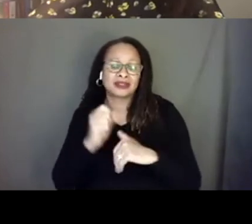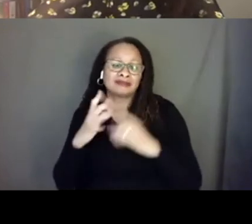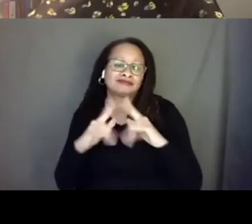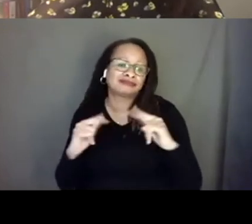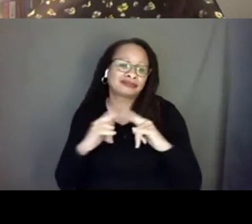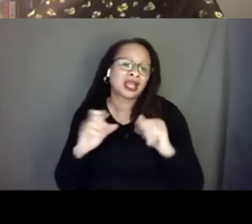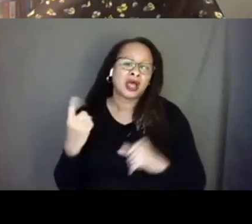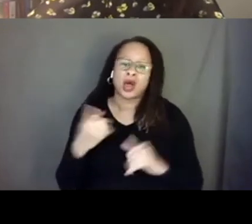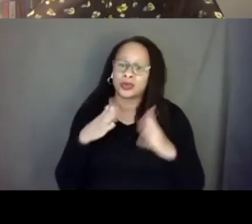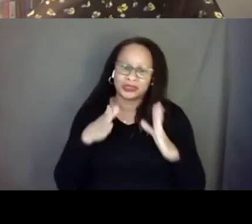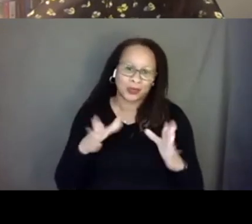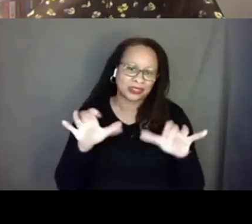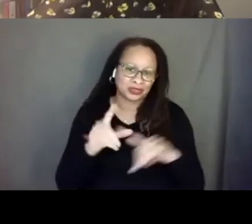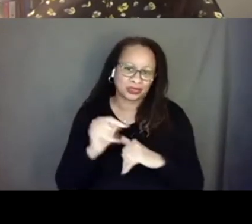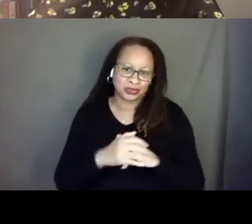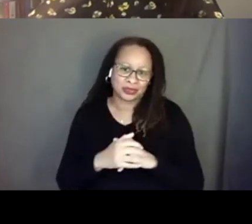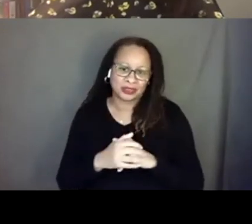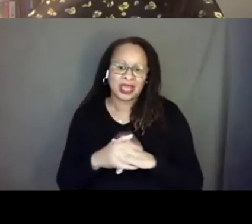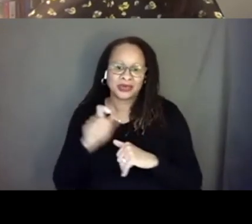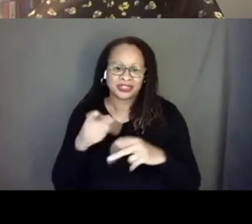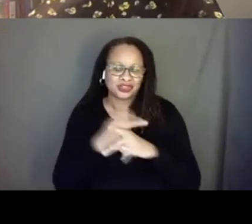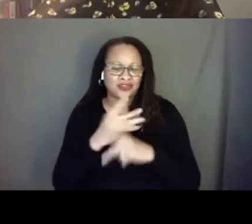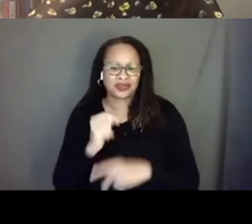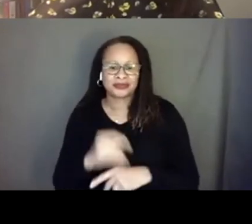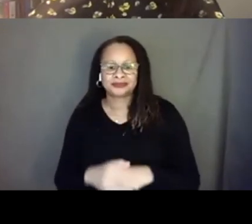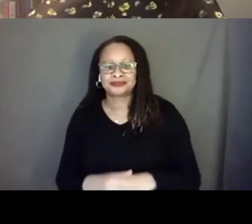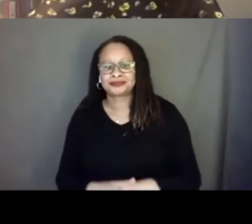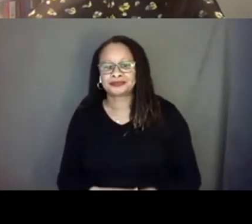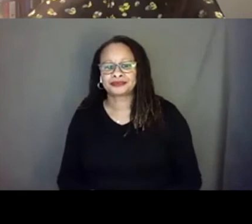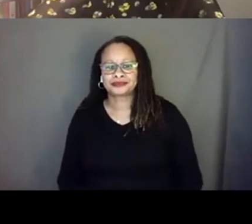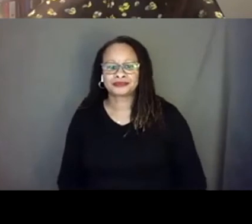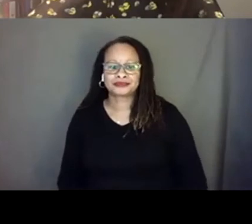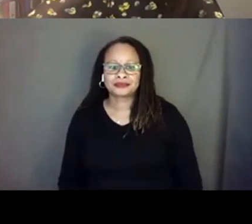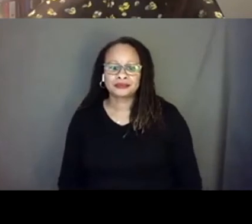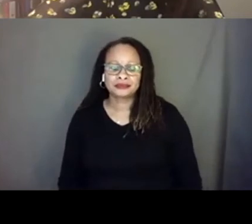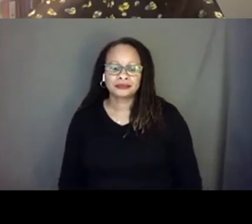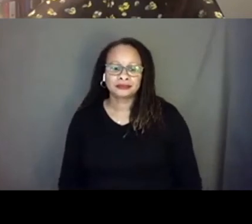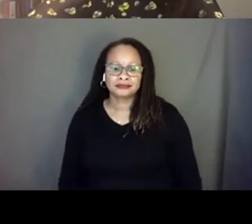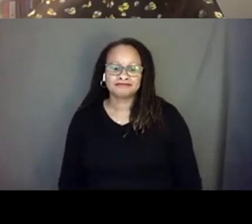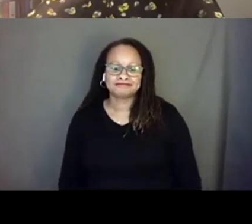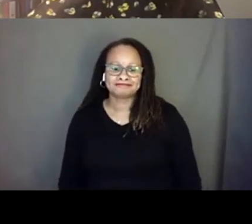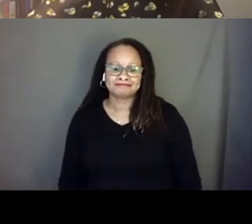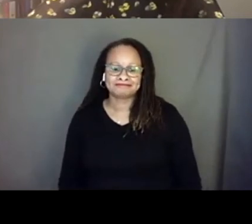always a way, you know, we have to figure out and, you know,